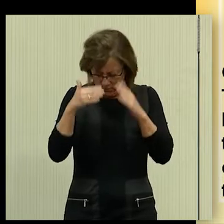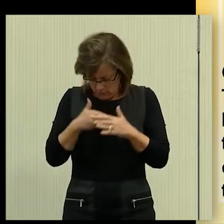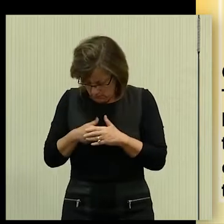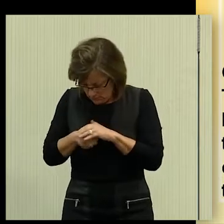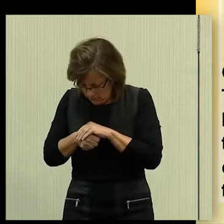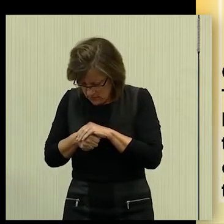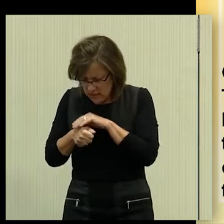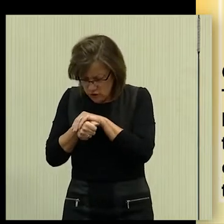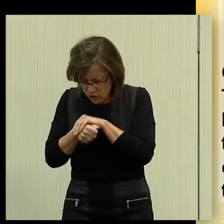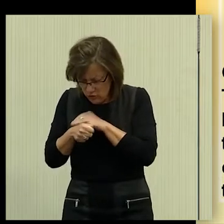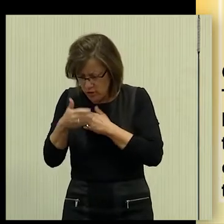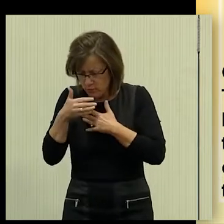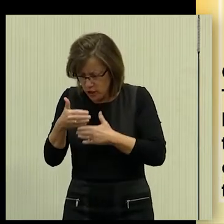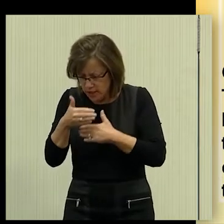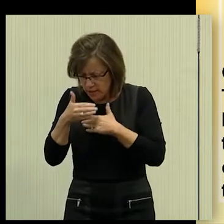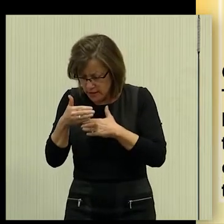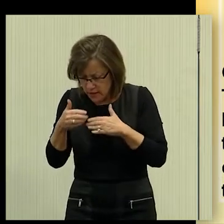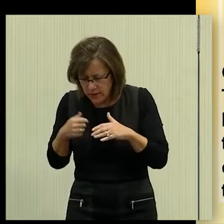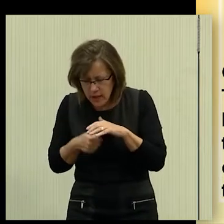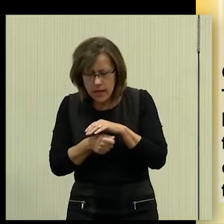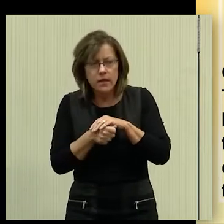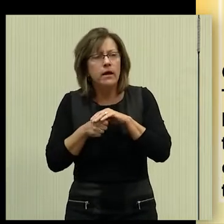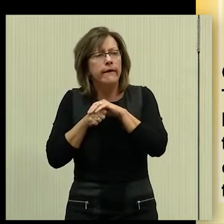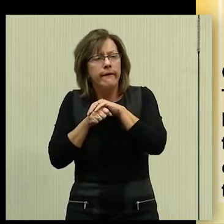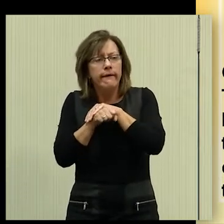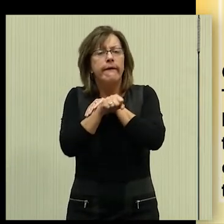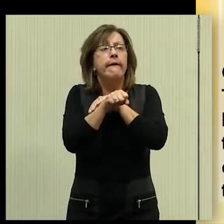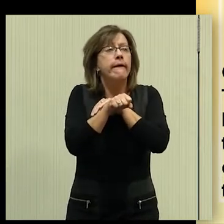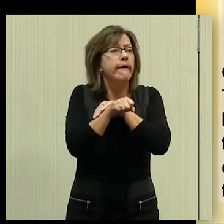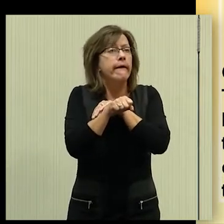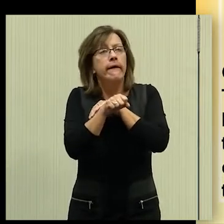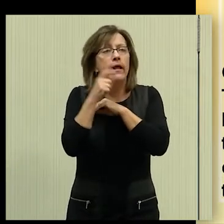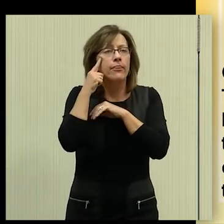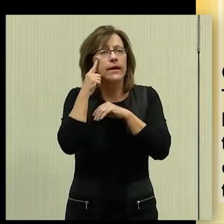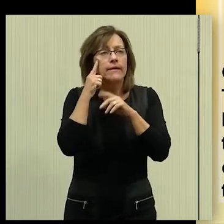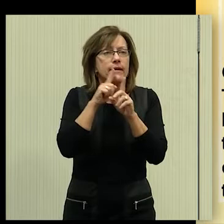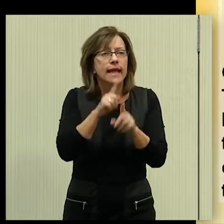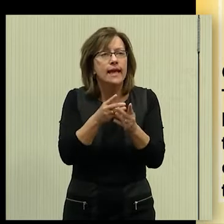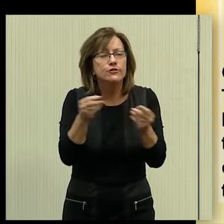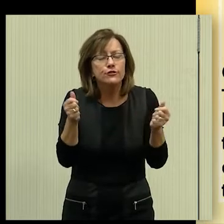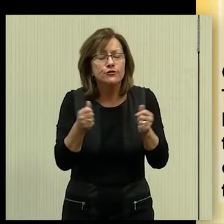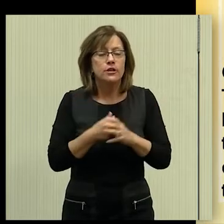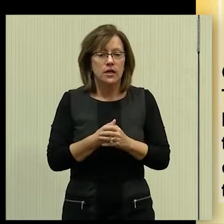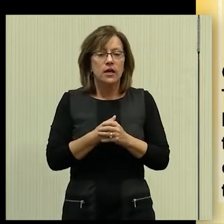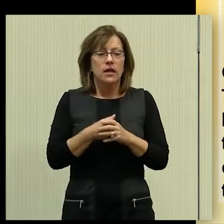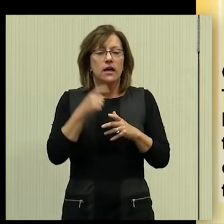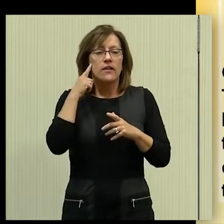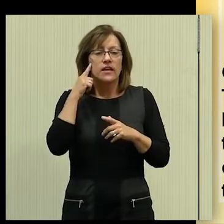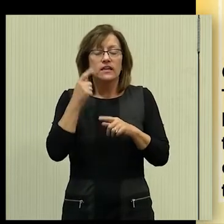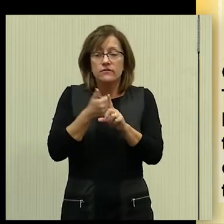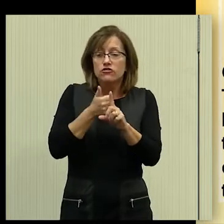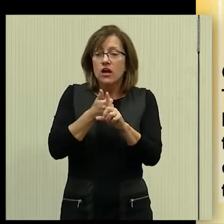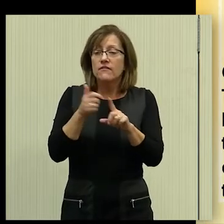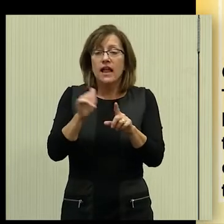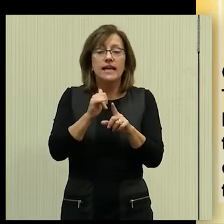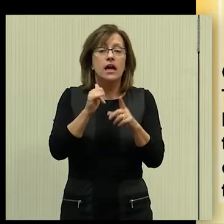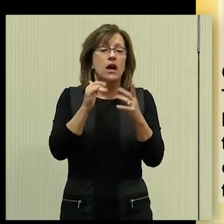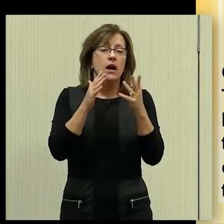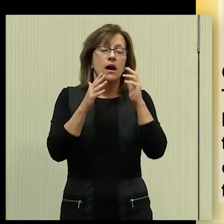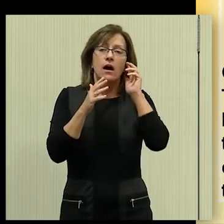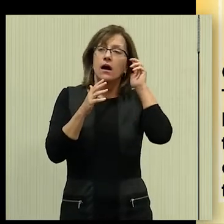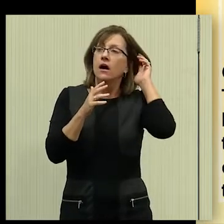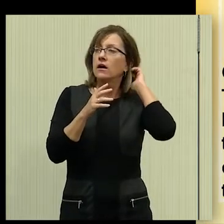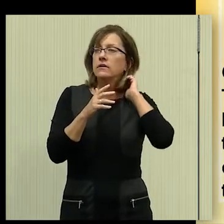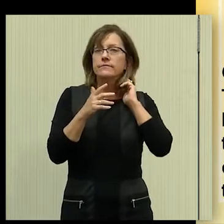and then come out and think of a solution. So if you think of yourself, like my meditation teacher was even talking to us about how you're in a car and